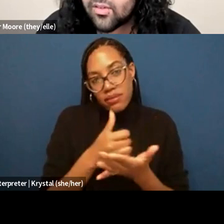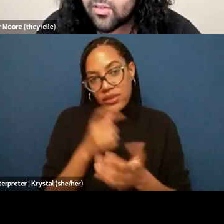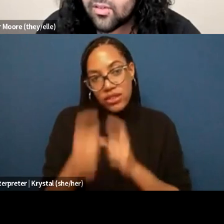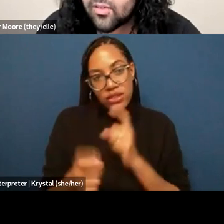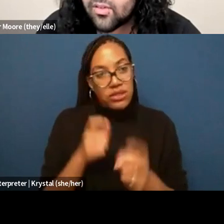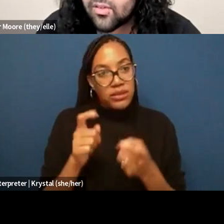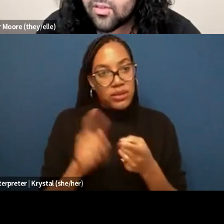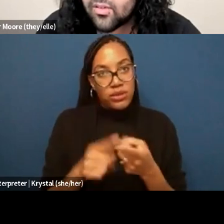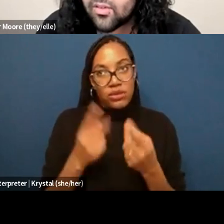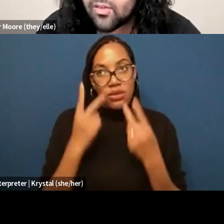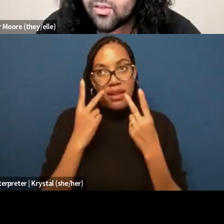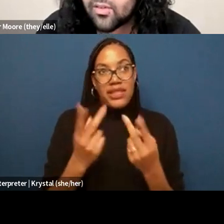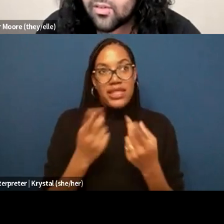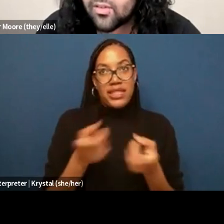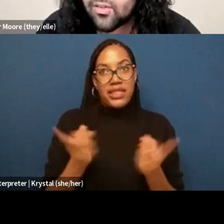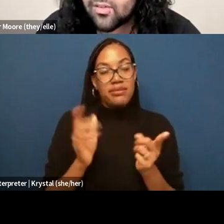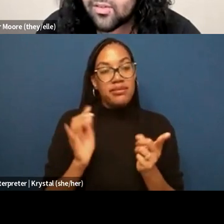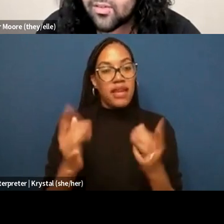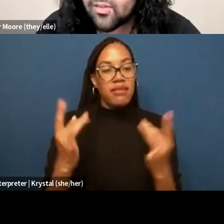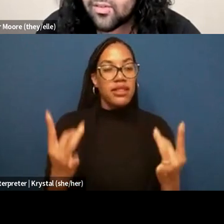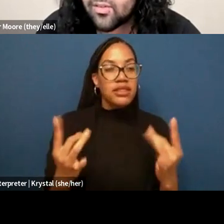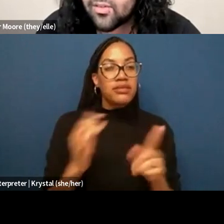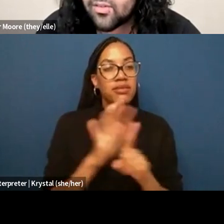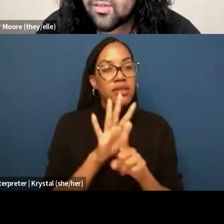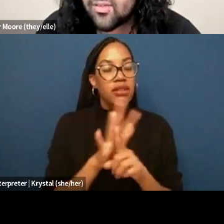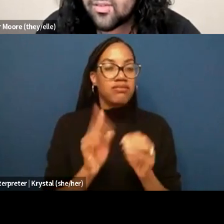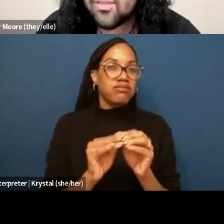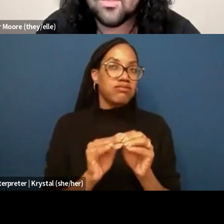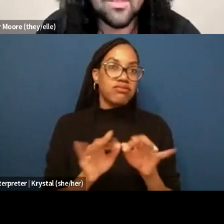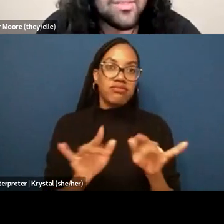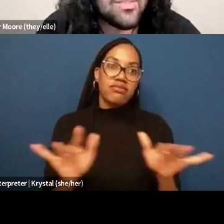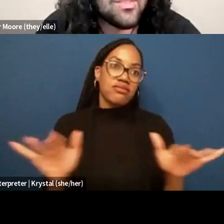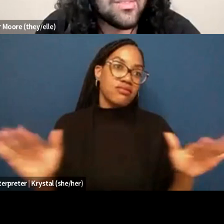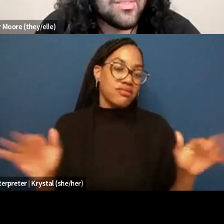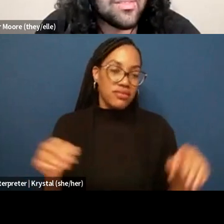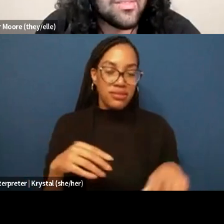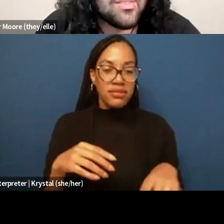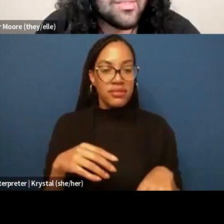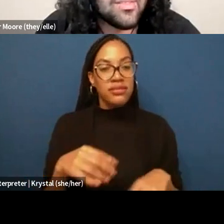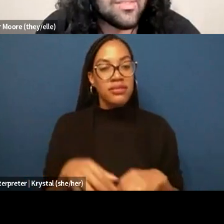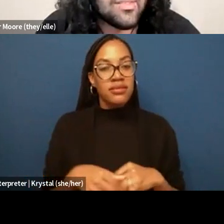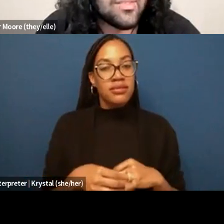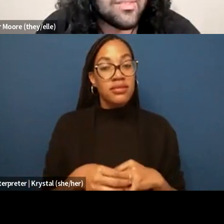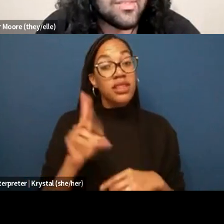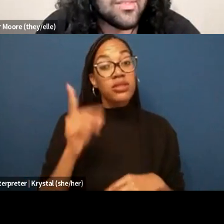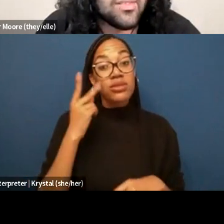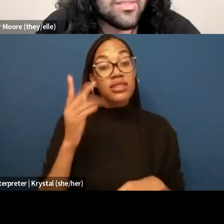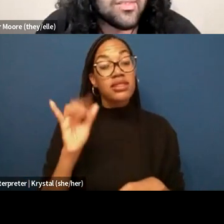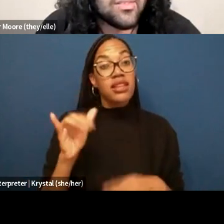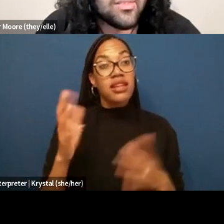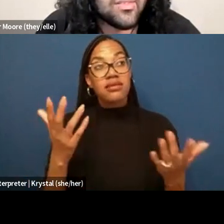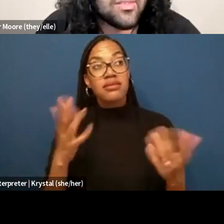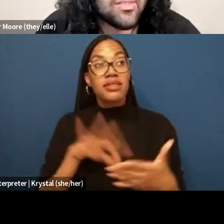which has blown up in movements and blown up in mainstream spaces, which are, I do see as